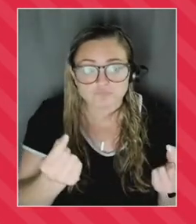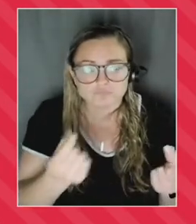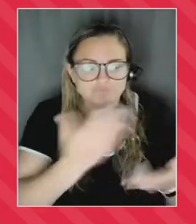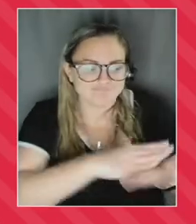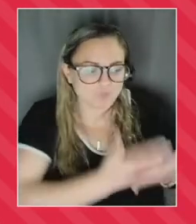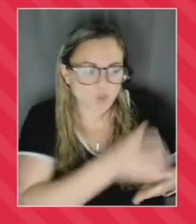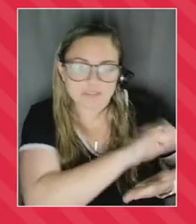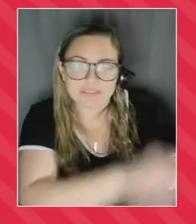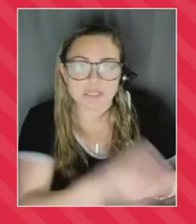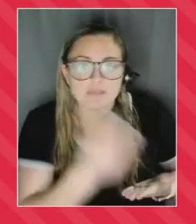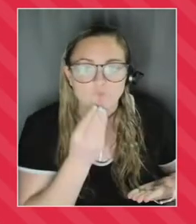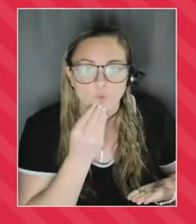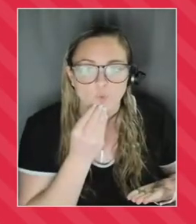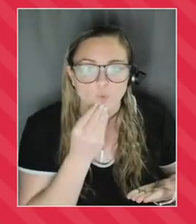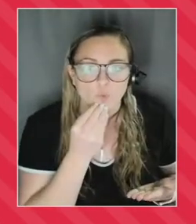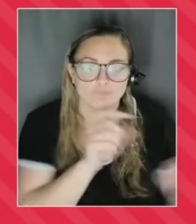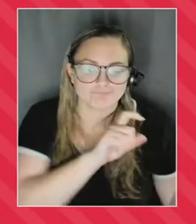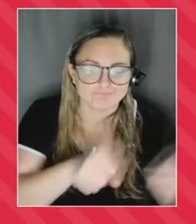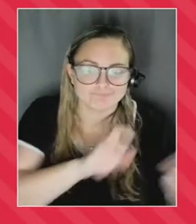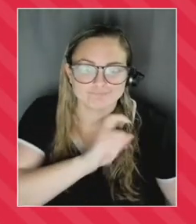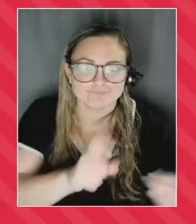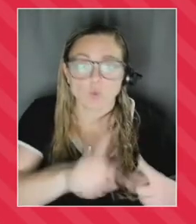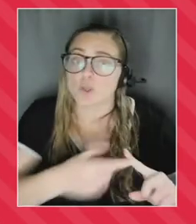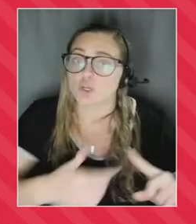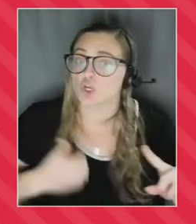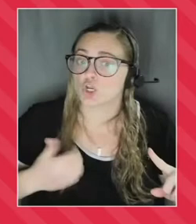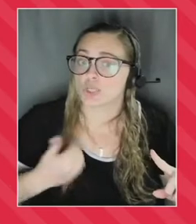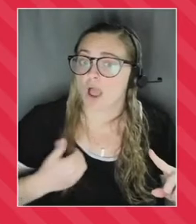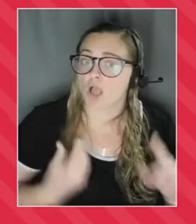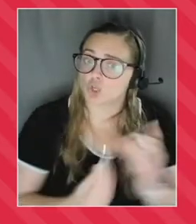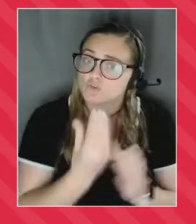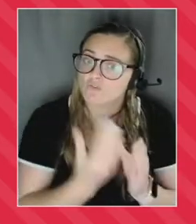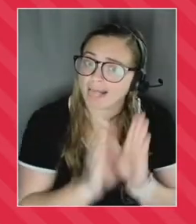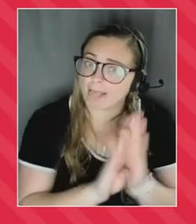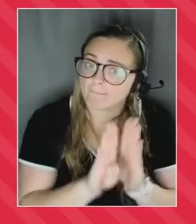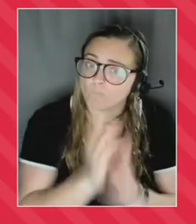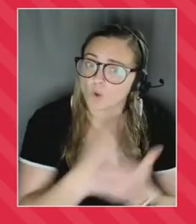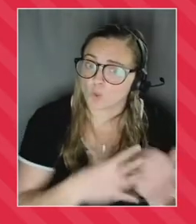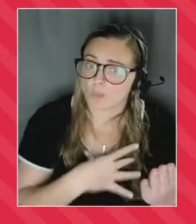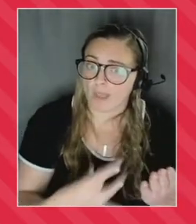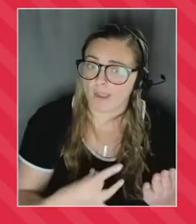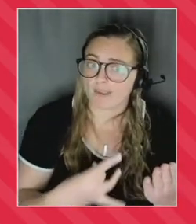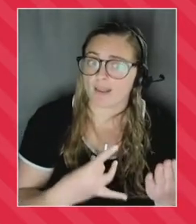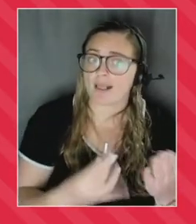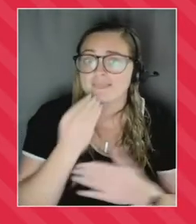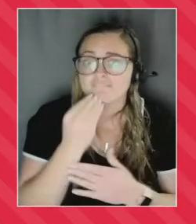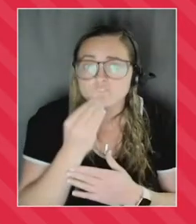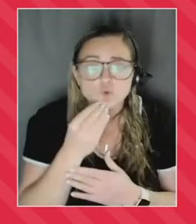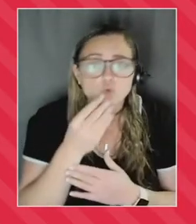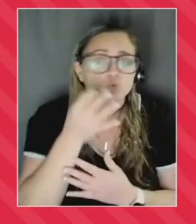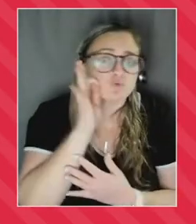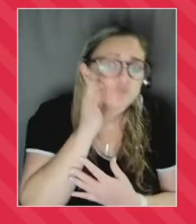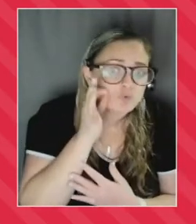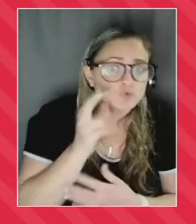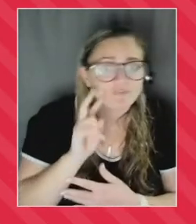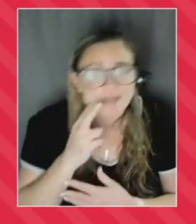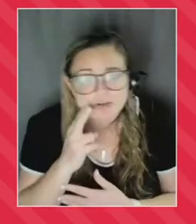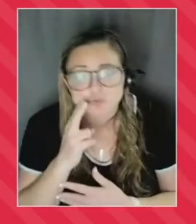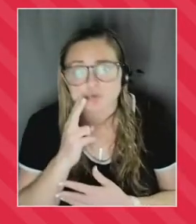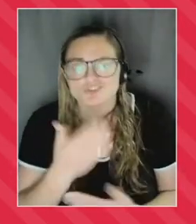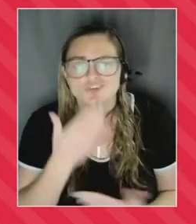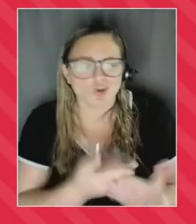making. When you're little, you start developing what you like. And those foods, like vegetables, fruits, they are good for